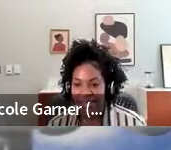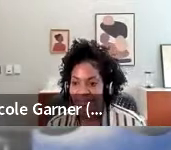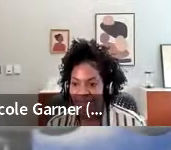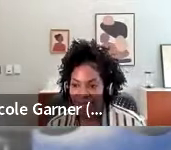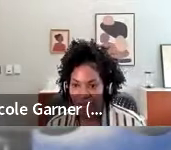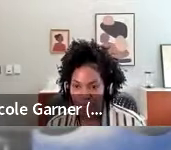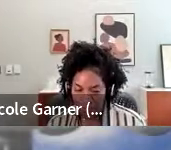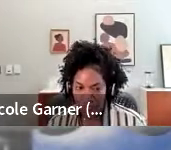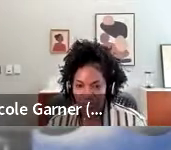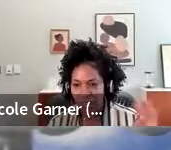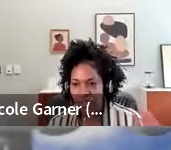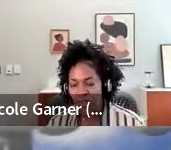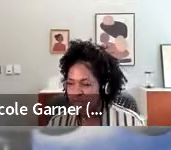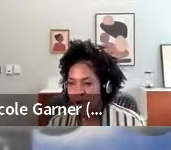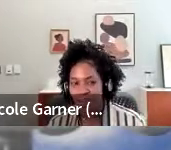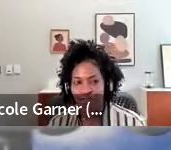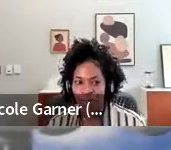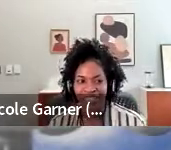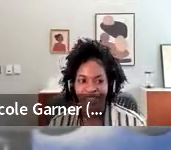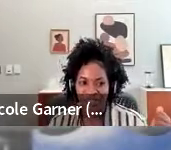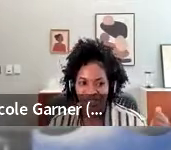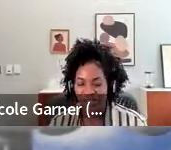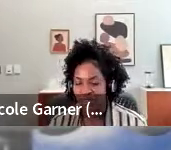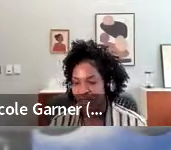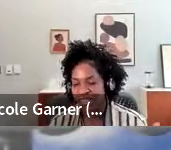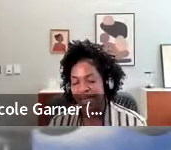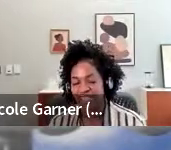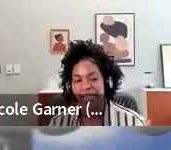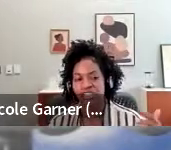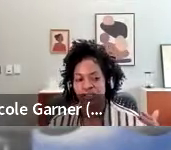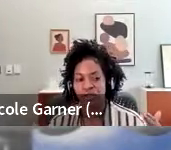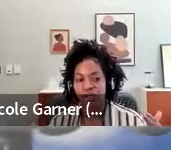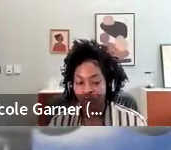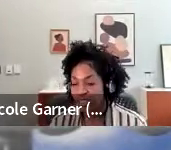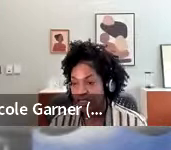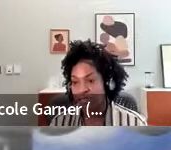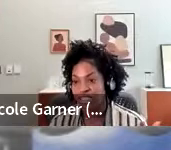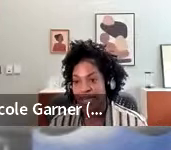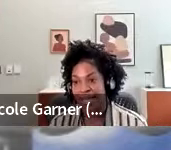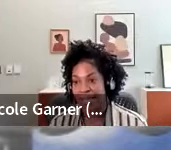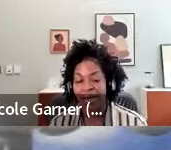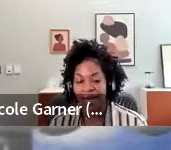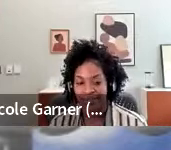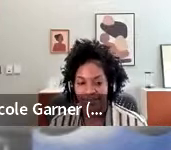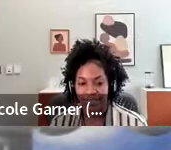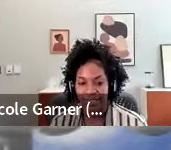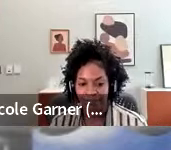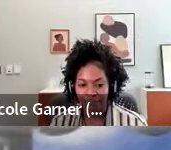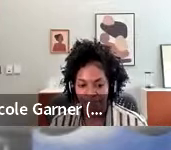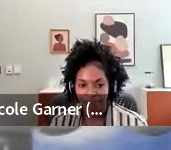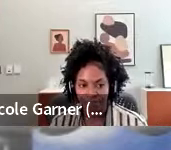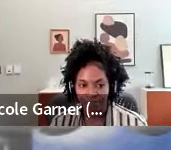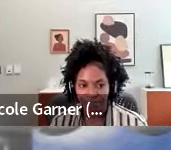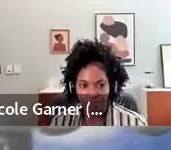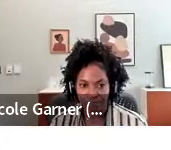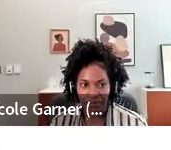a state level. So those are our 4 pillars: service, education, research, and policy.